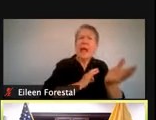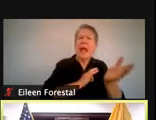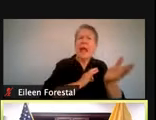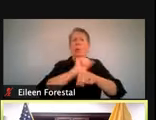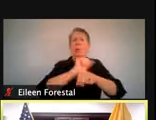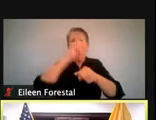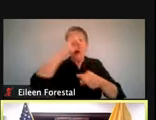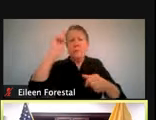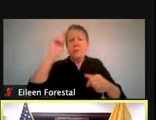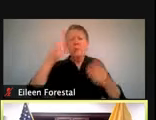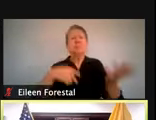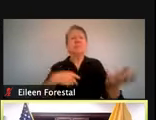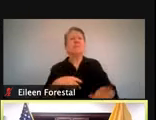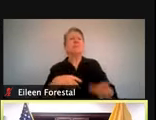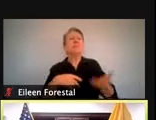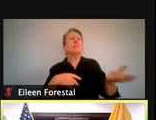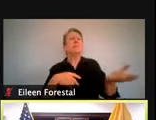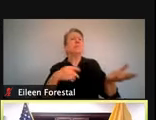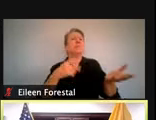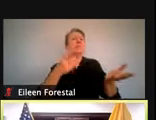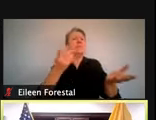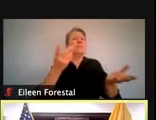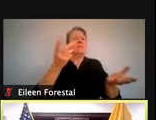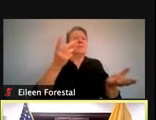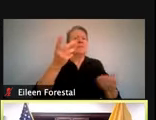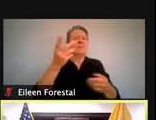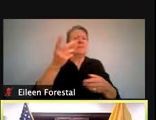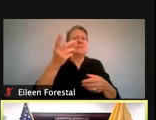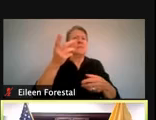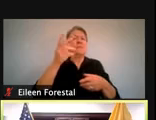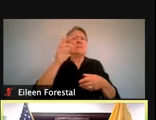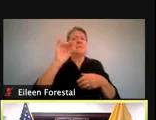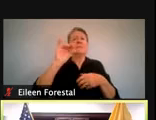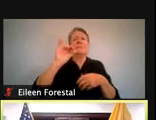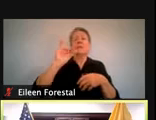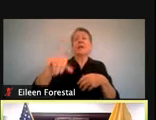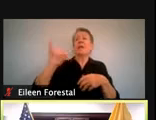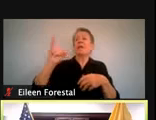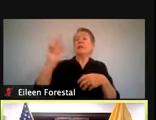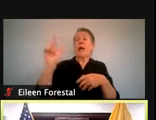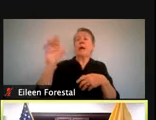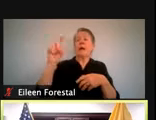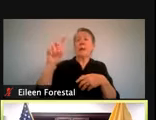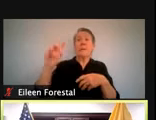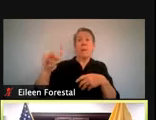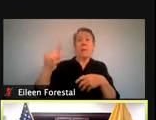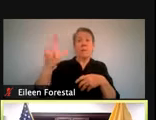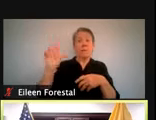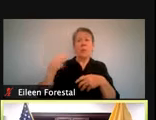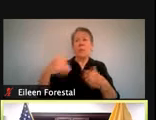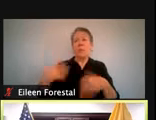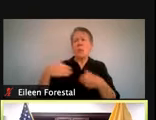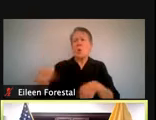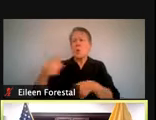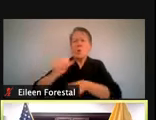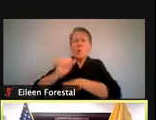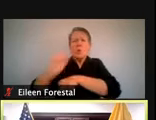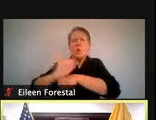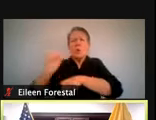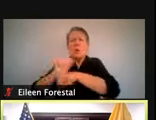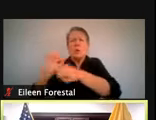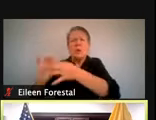of the Office of Homeland Security and Preparedness, along with the tremendous work of their teams and colleagues in our front office, we